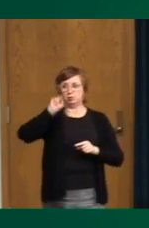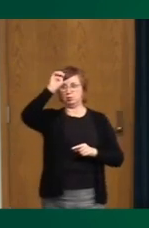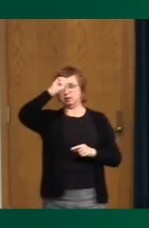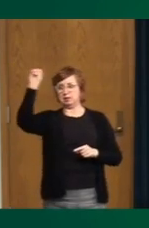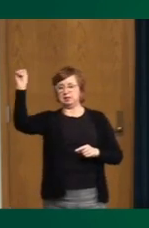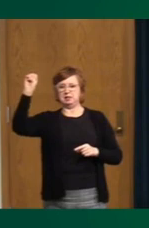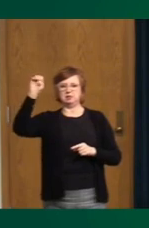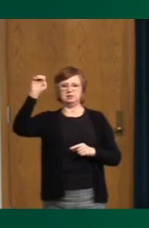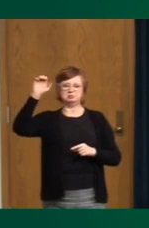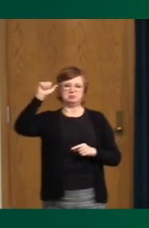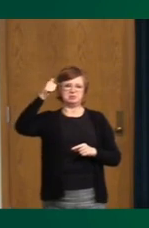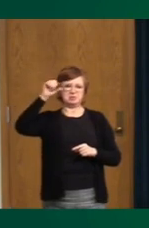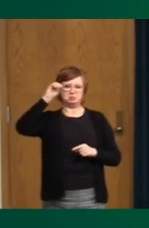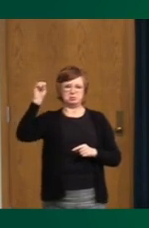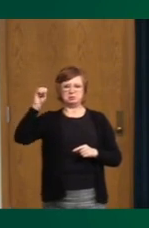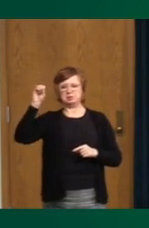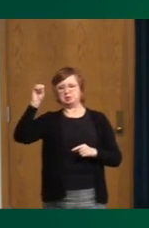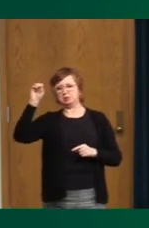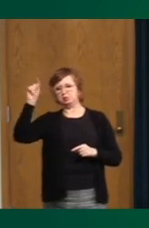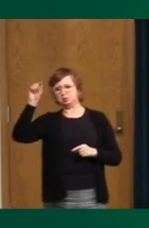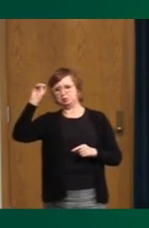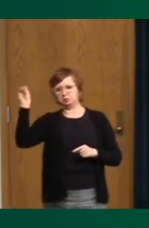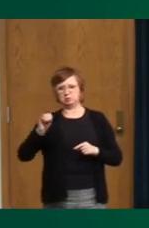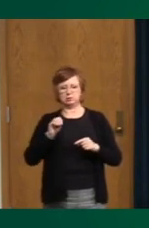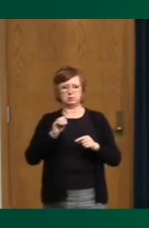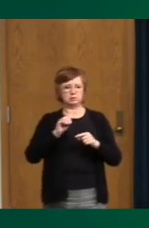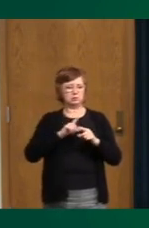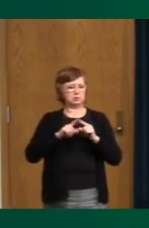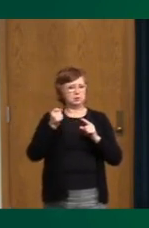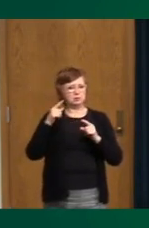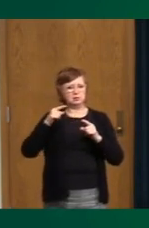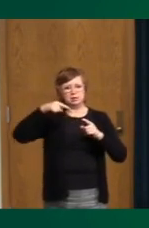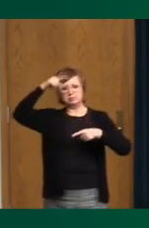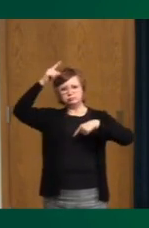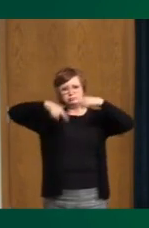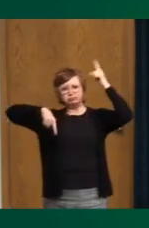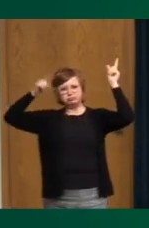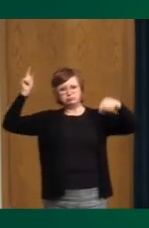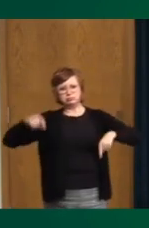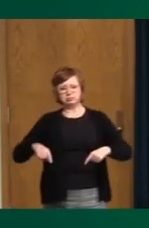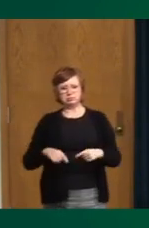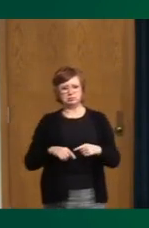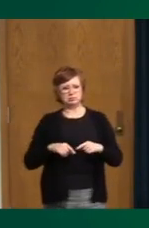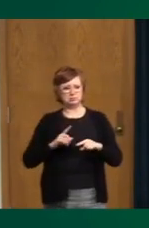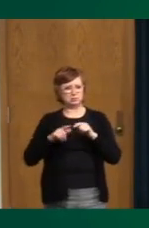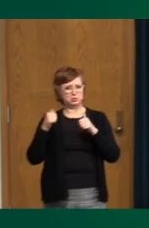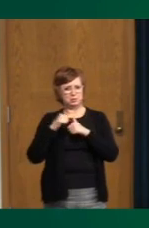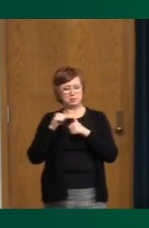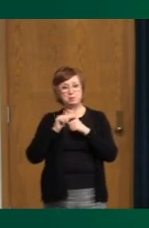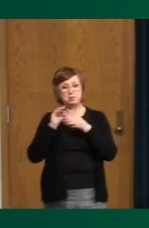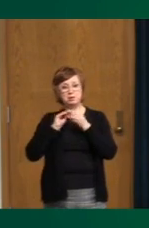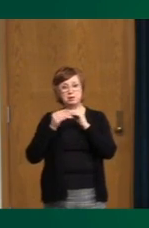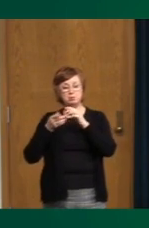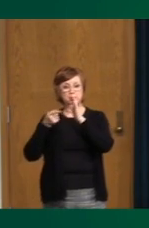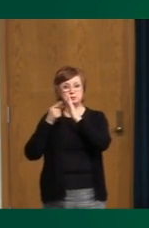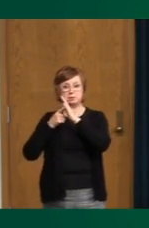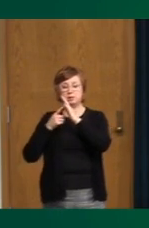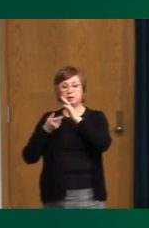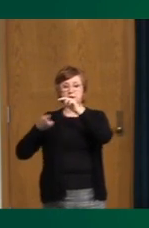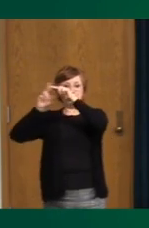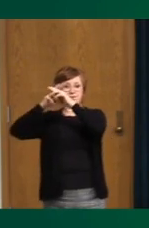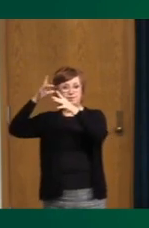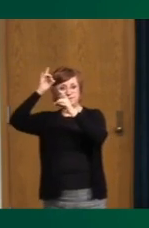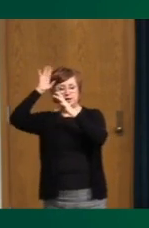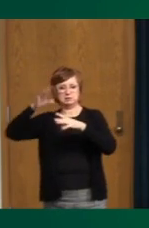20%. But again, you have to understand sometimes when there's intense case content investigation, it'll go up very quickly, but you can explain that.